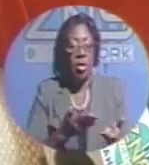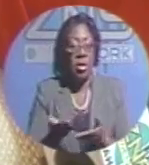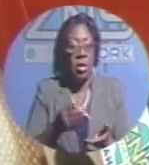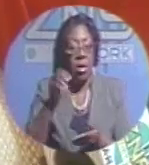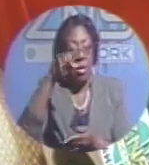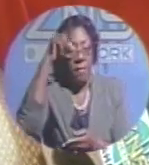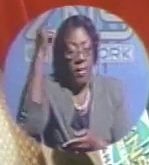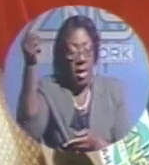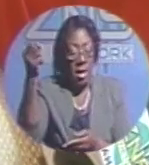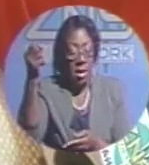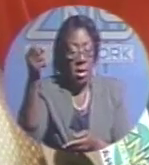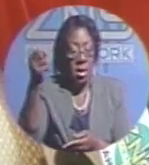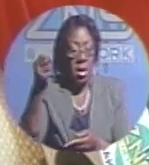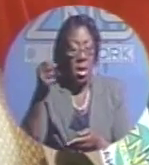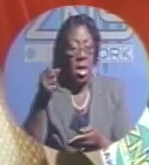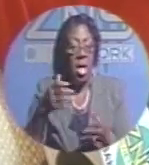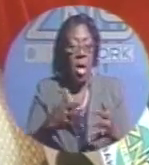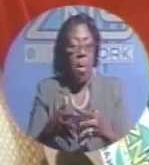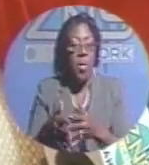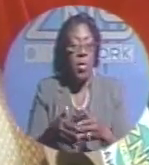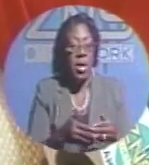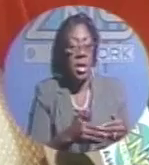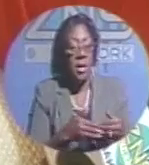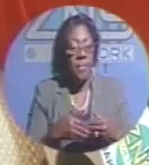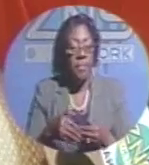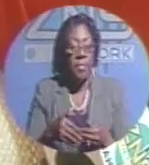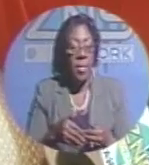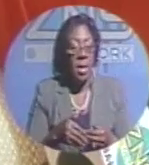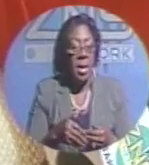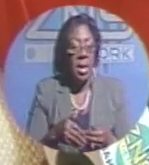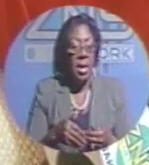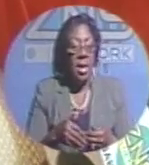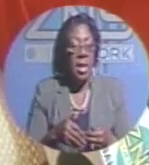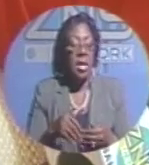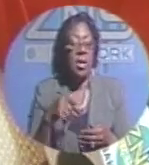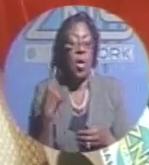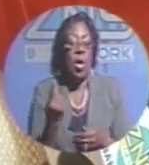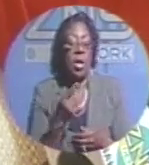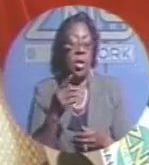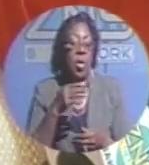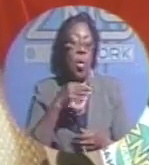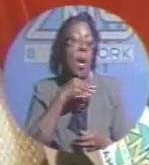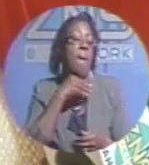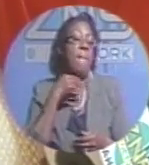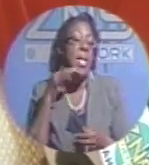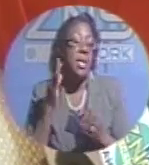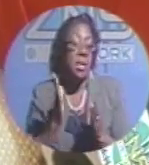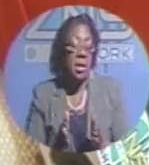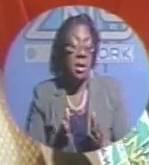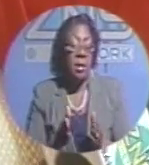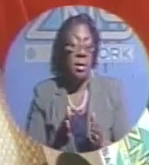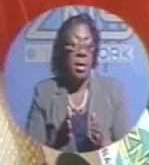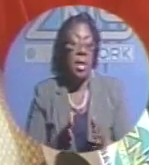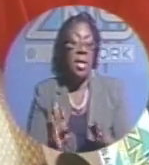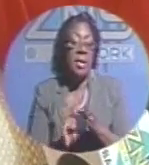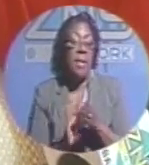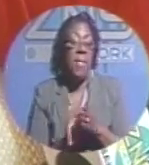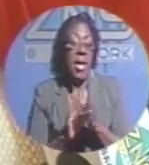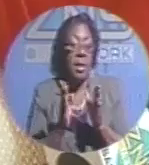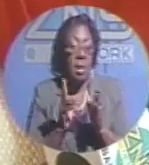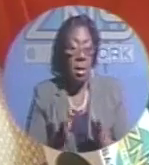I'm also a minister. I have banking experience. I have other experience in local government.